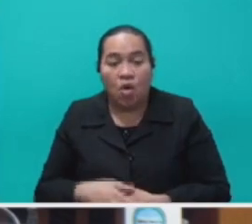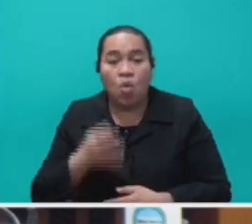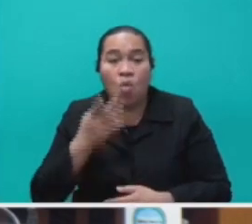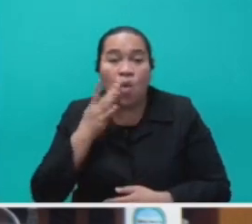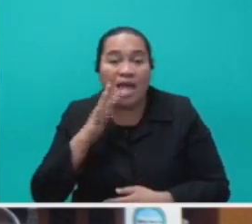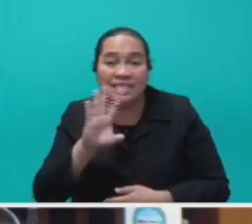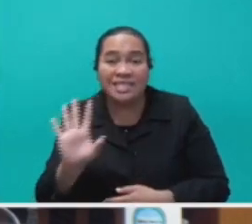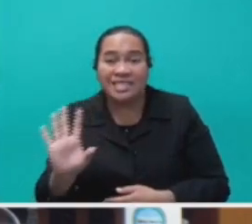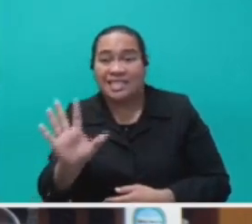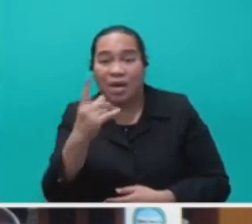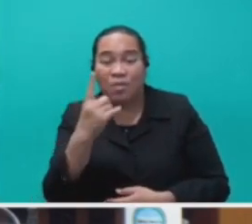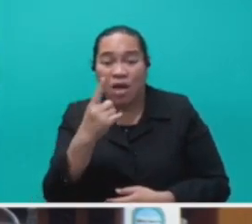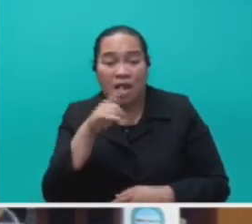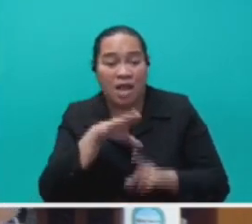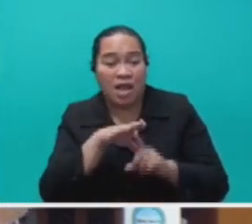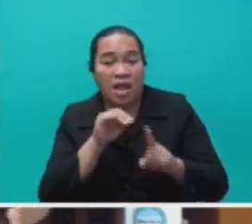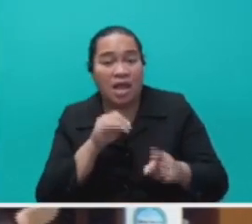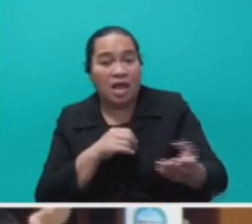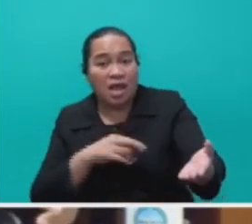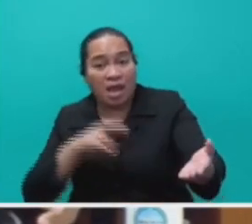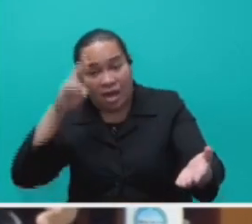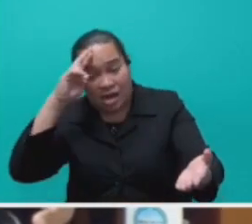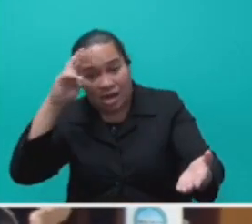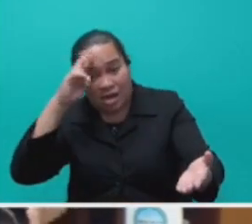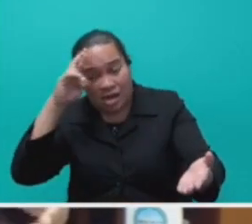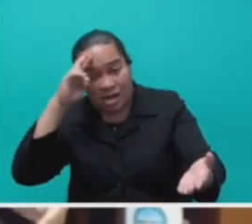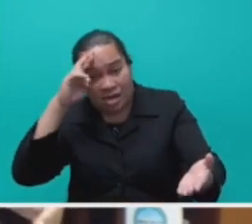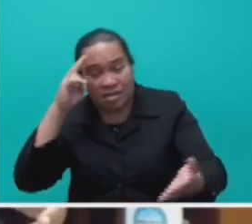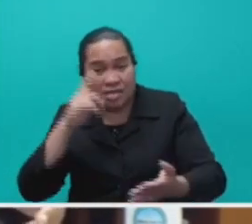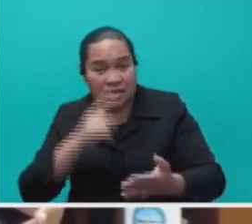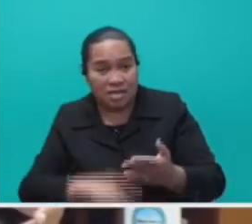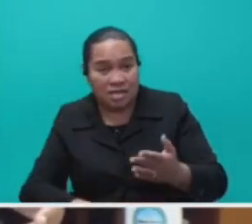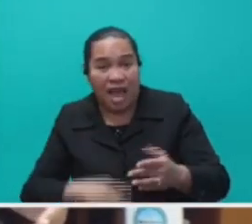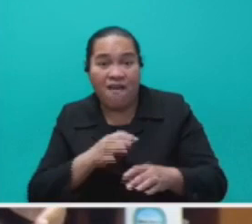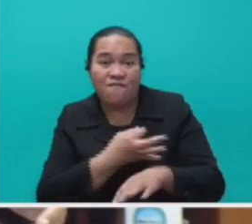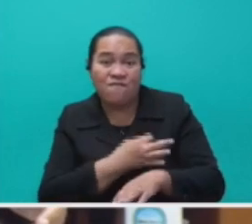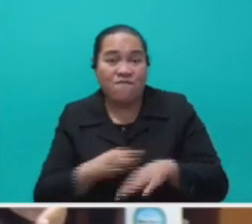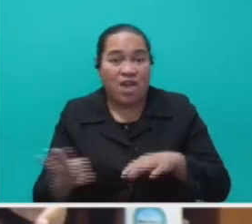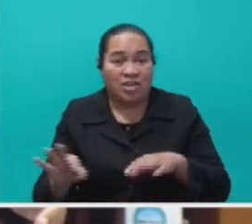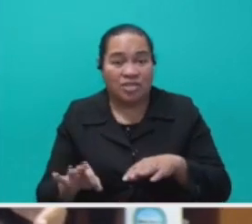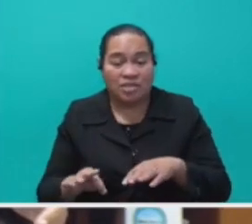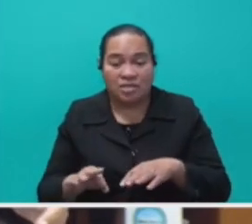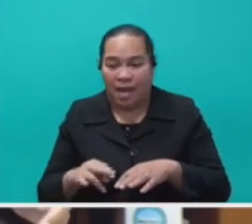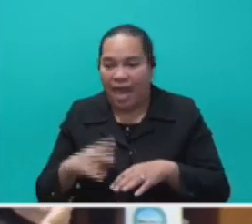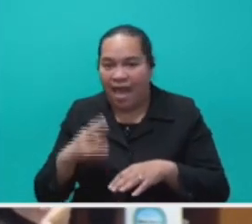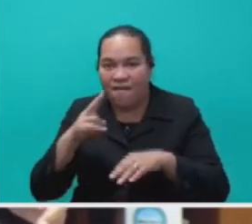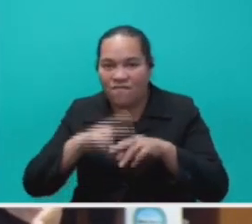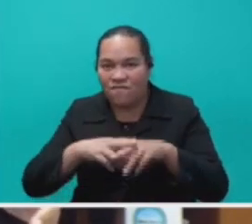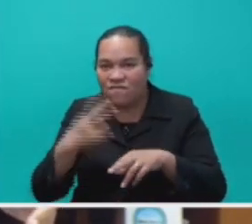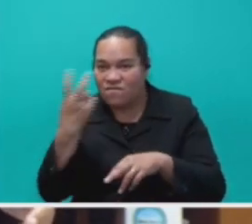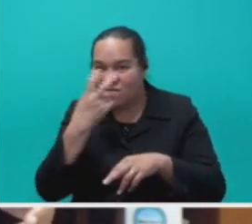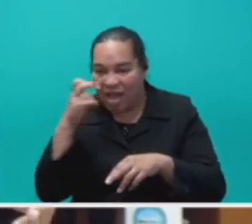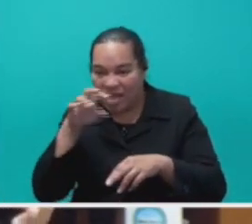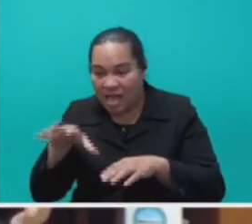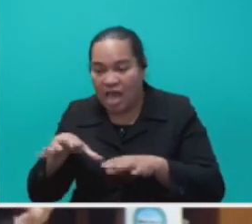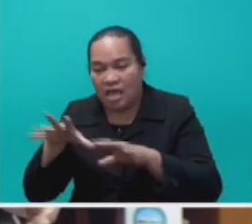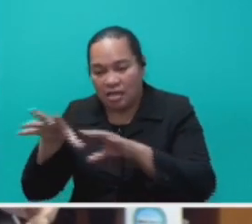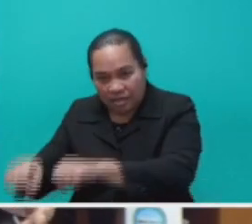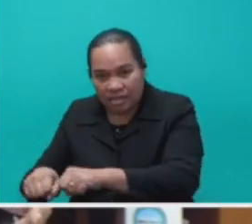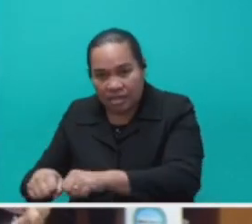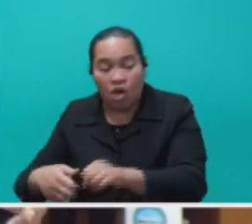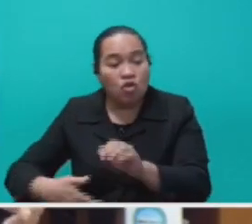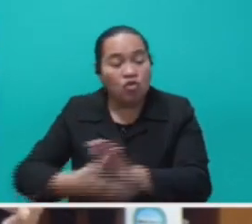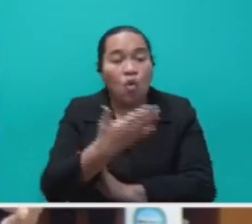when someone, for example, from Rakiraki is charged fresh by FICA, that person has to be taken to